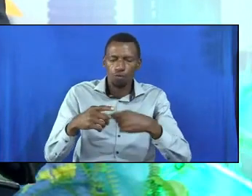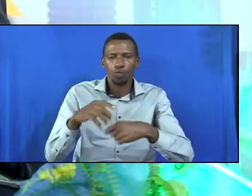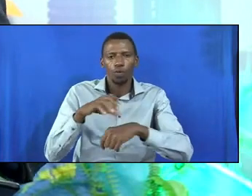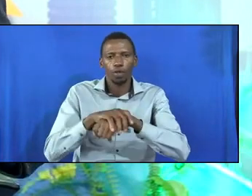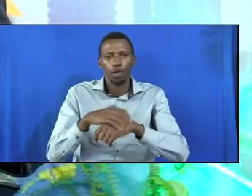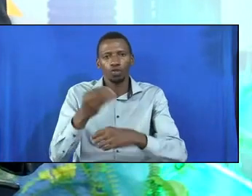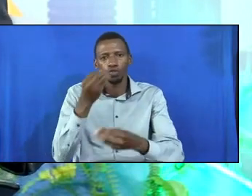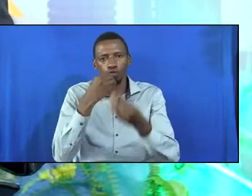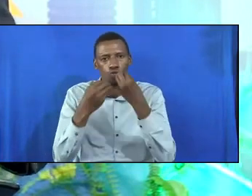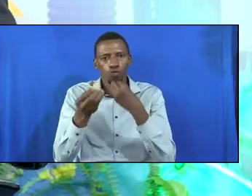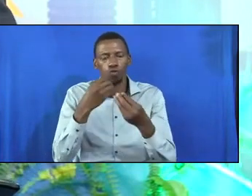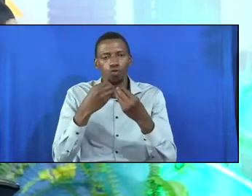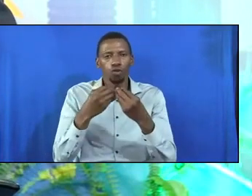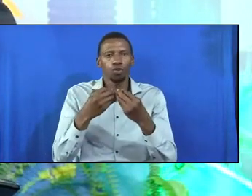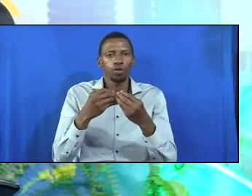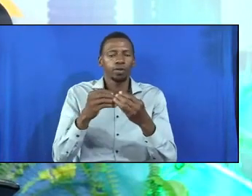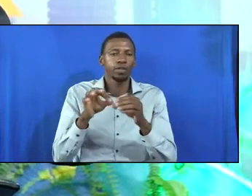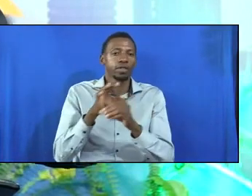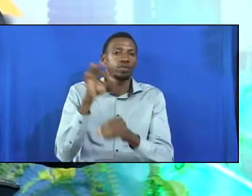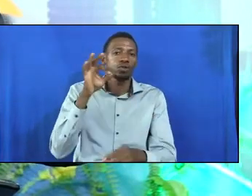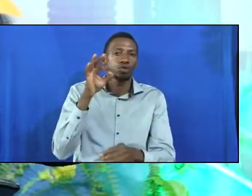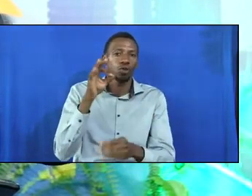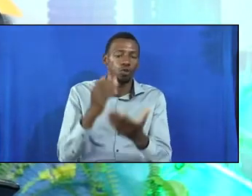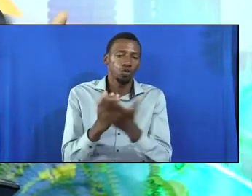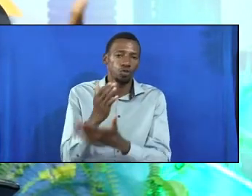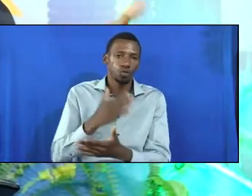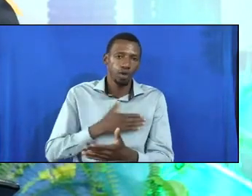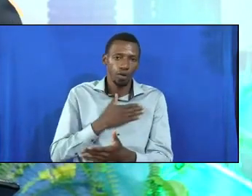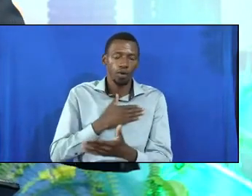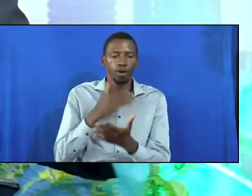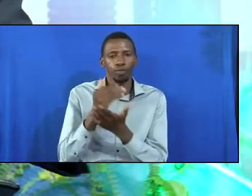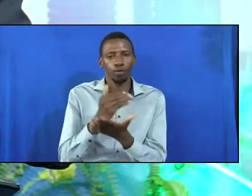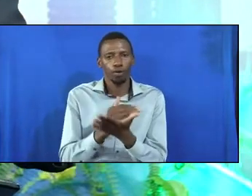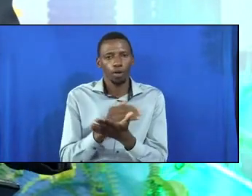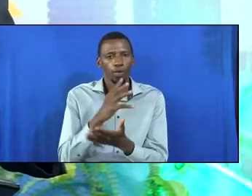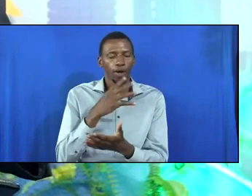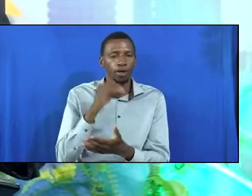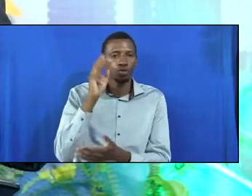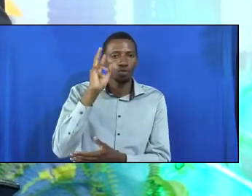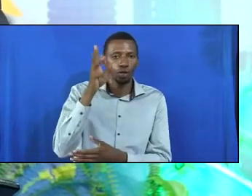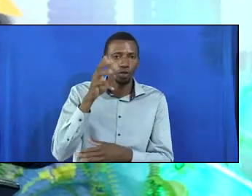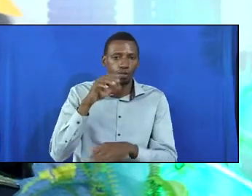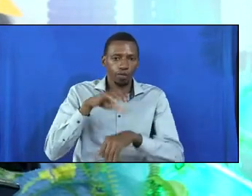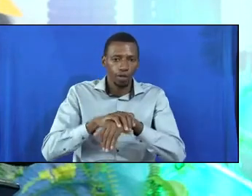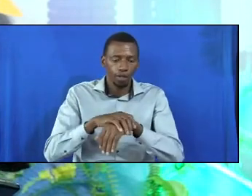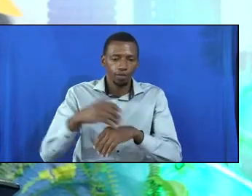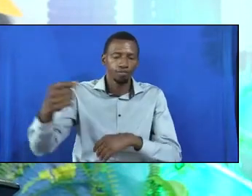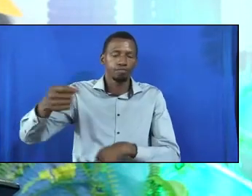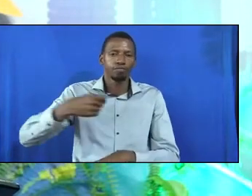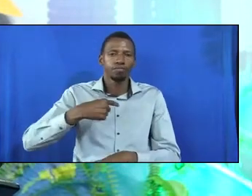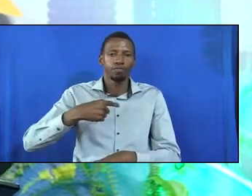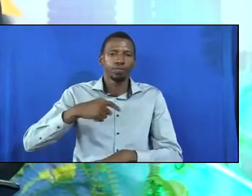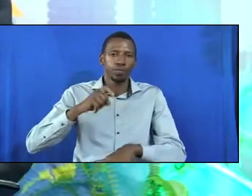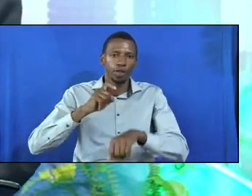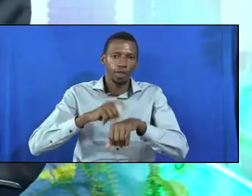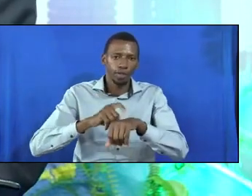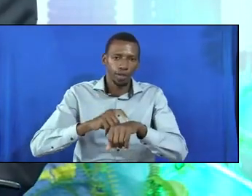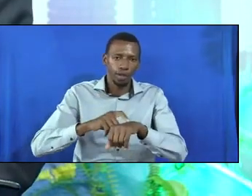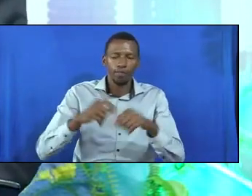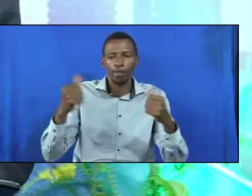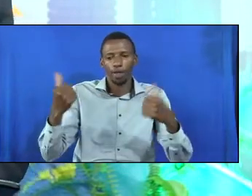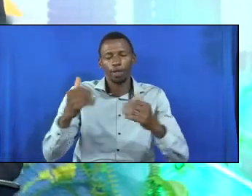from our programs, and you could still be notified when anything is lined up that is designed to be a huge